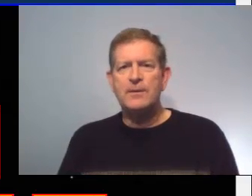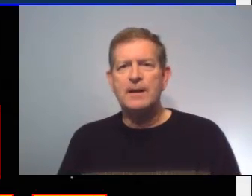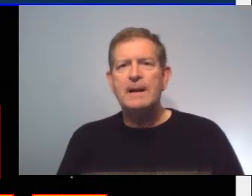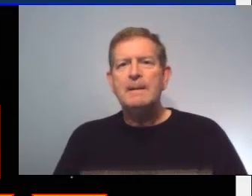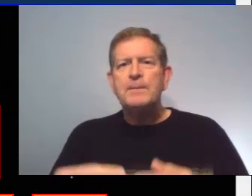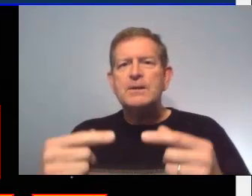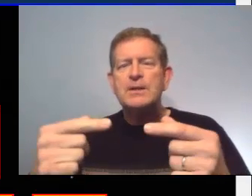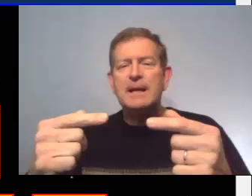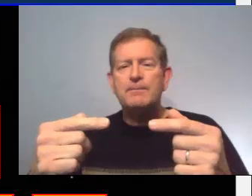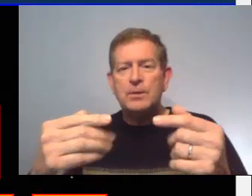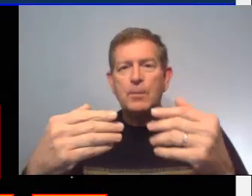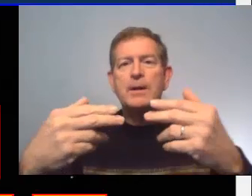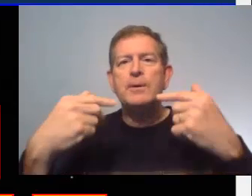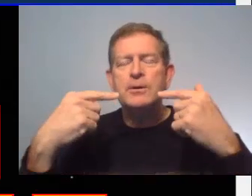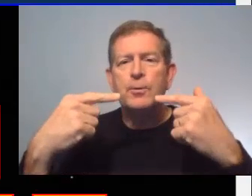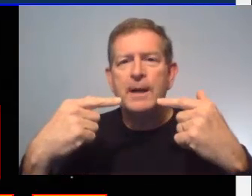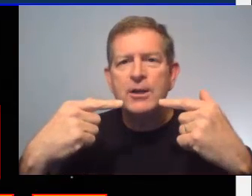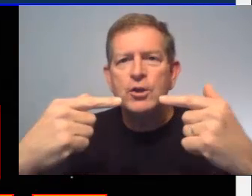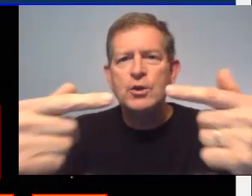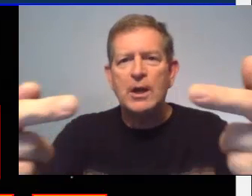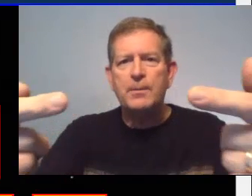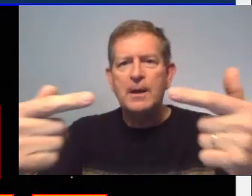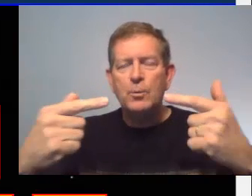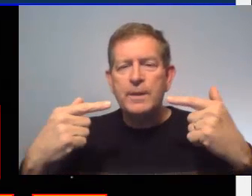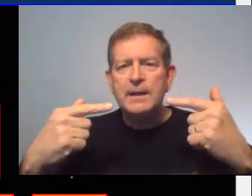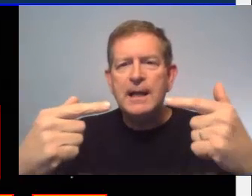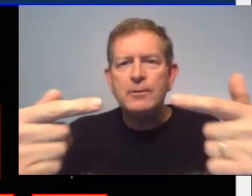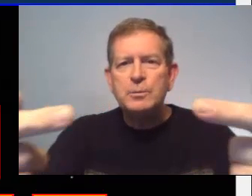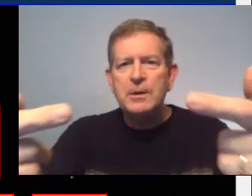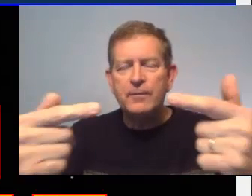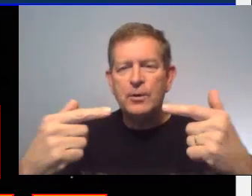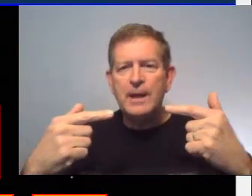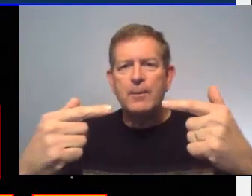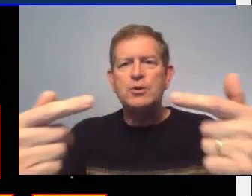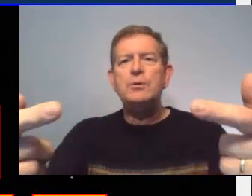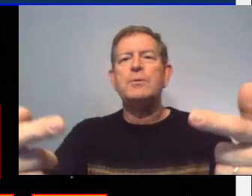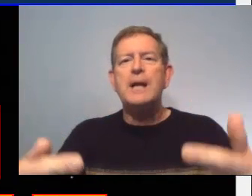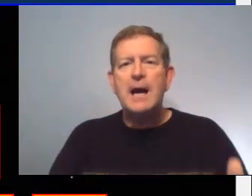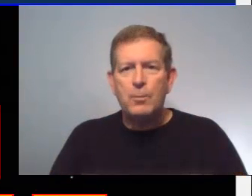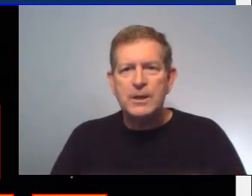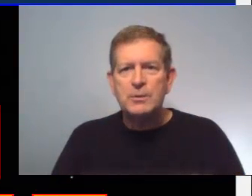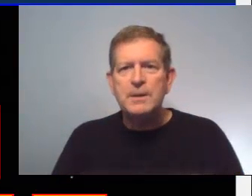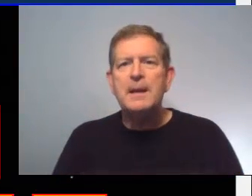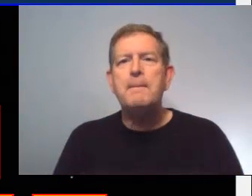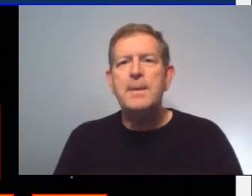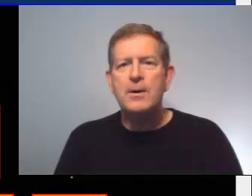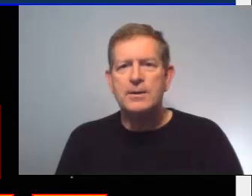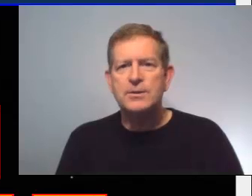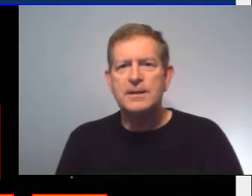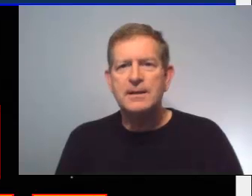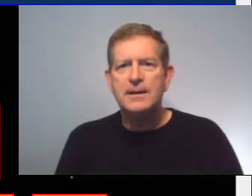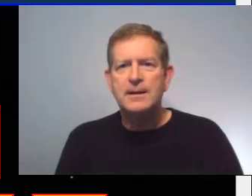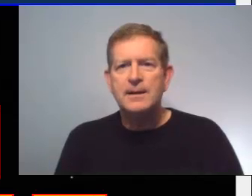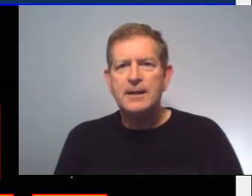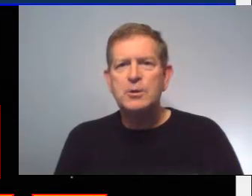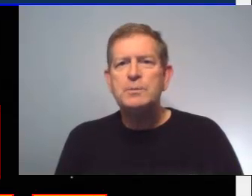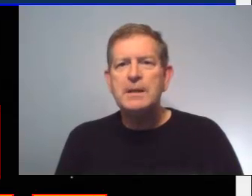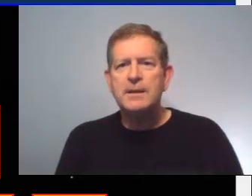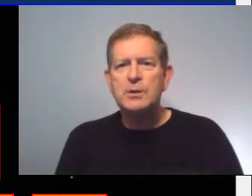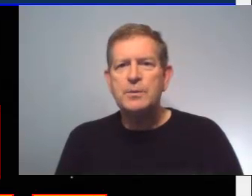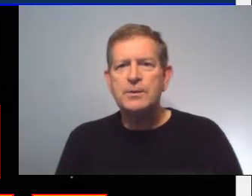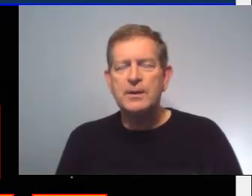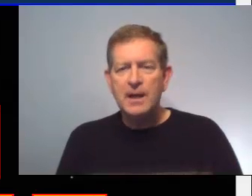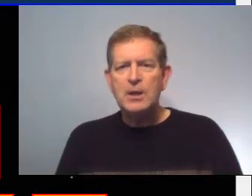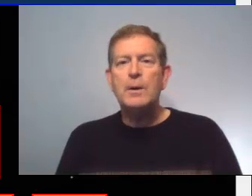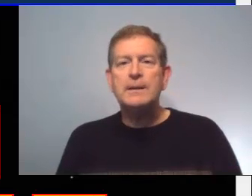Pals activity is that you're entering into a relationship with a native speaker of your language. You do not want to be embarrassed as you